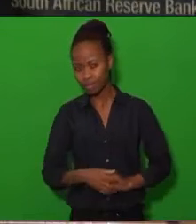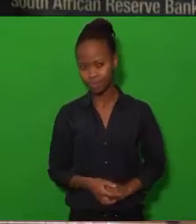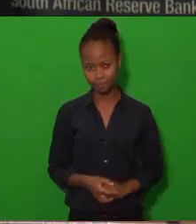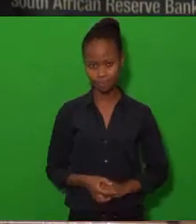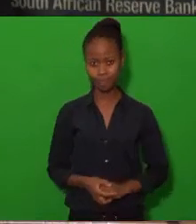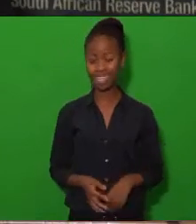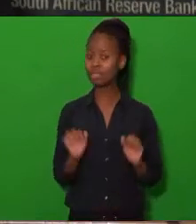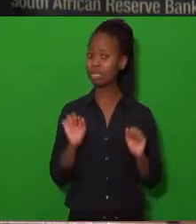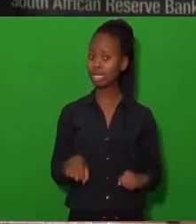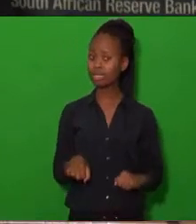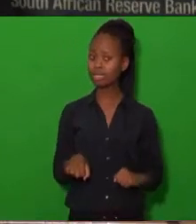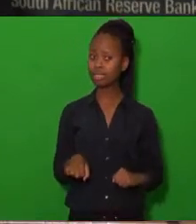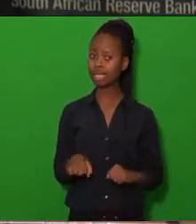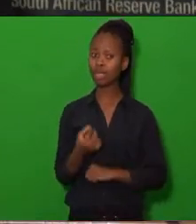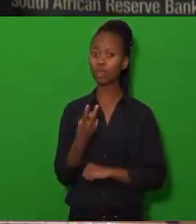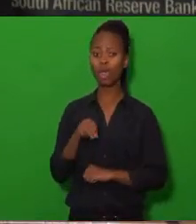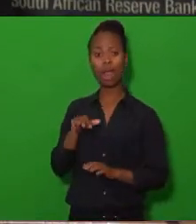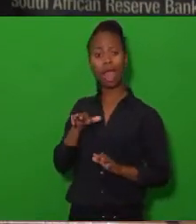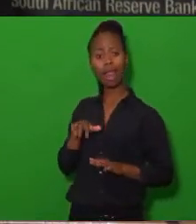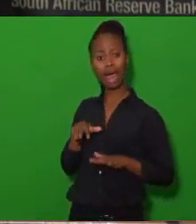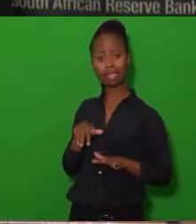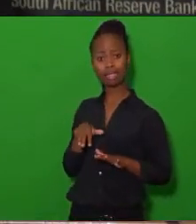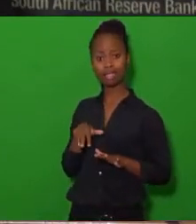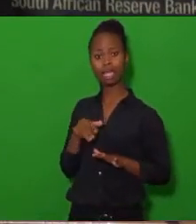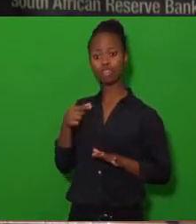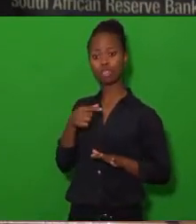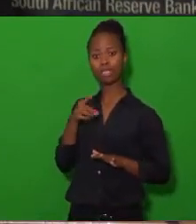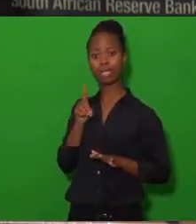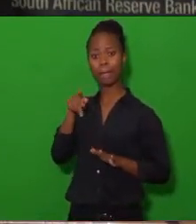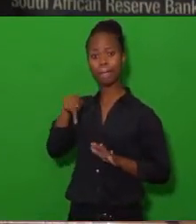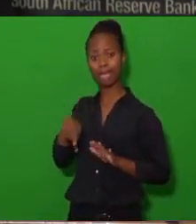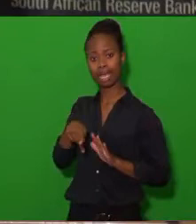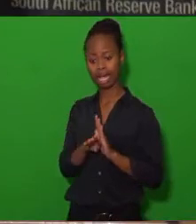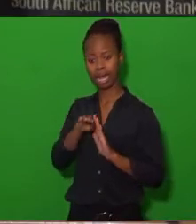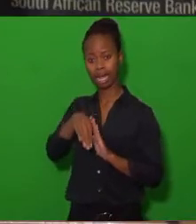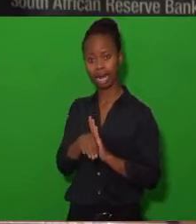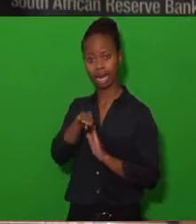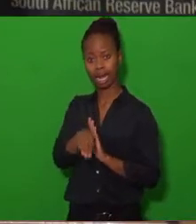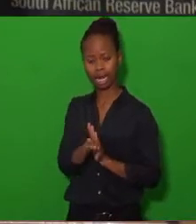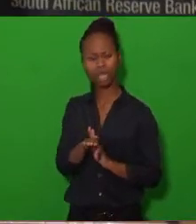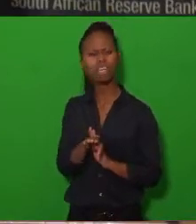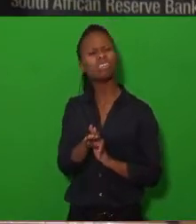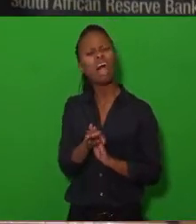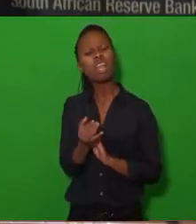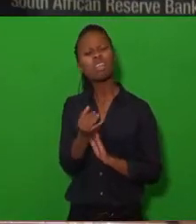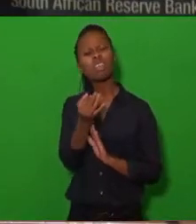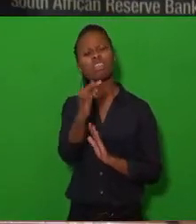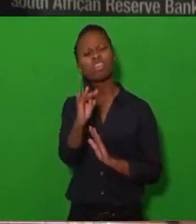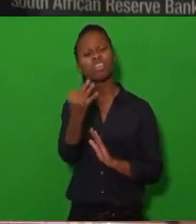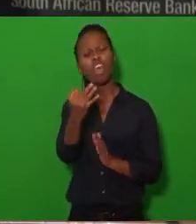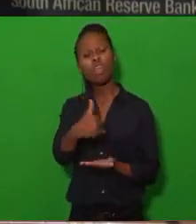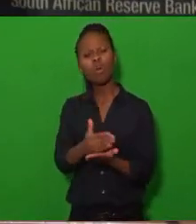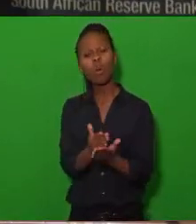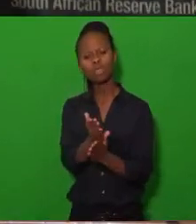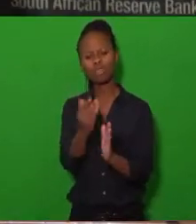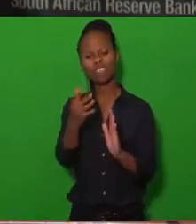Despite a rebound in local GDP in the second quarter of 2019, GDP contracted in